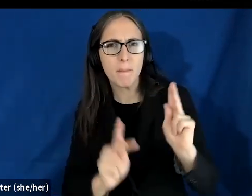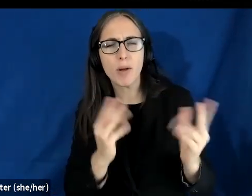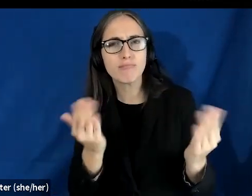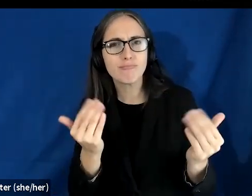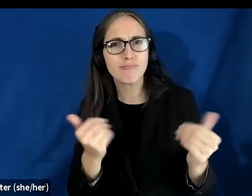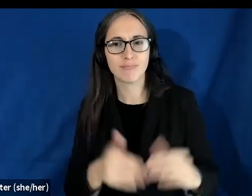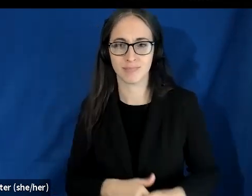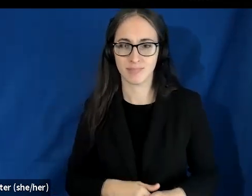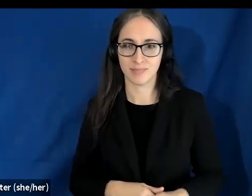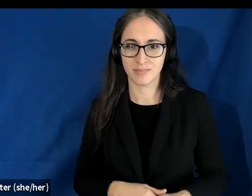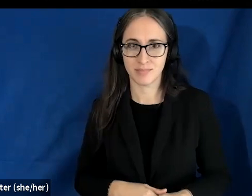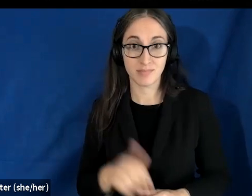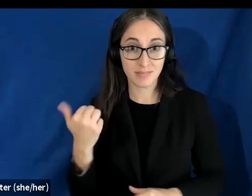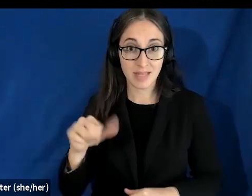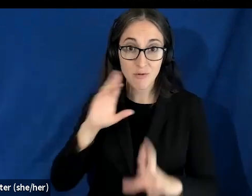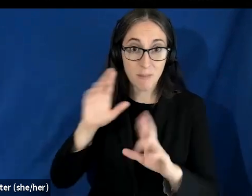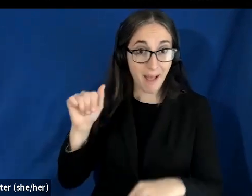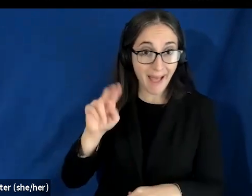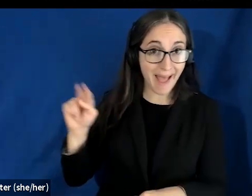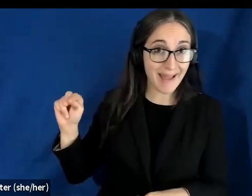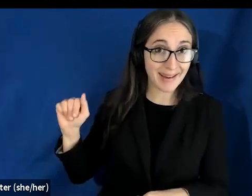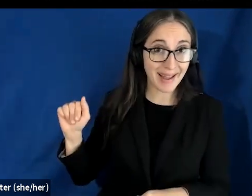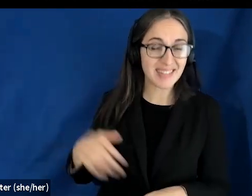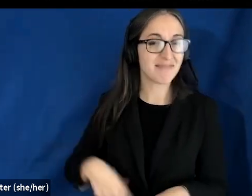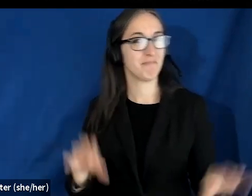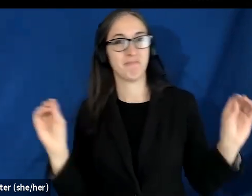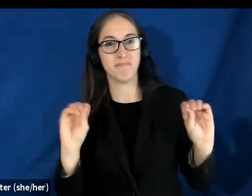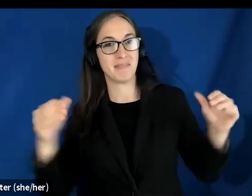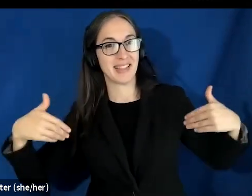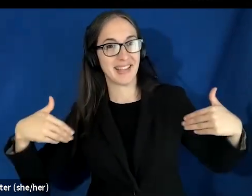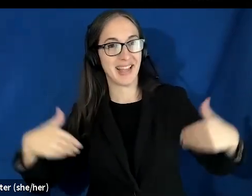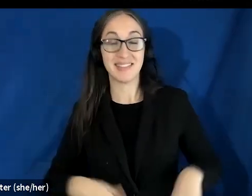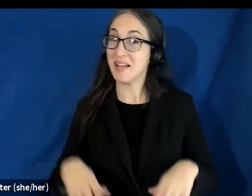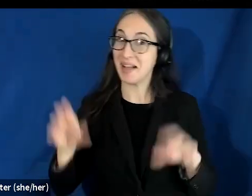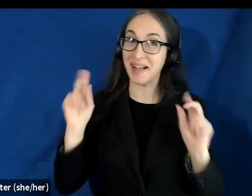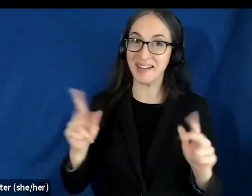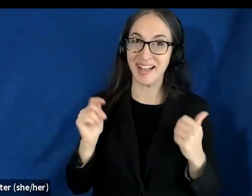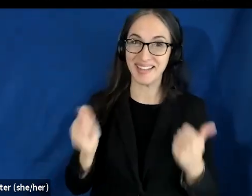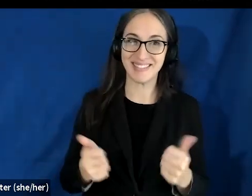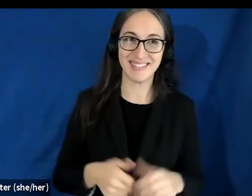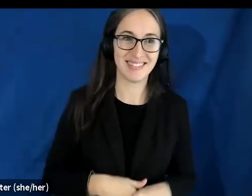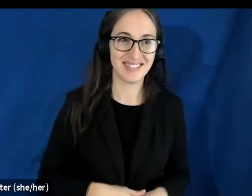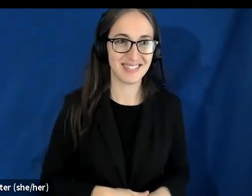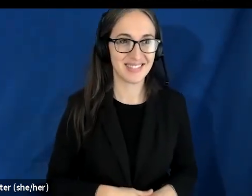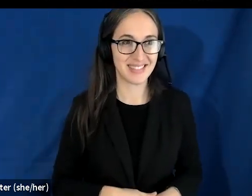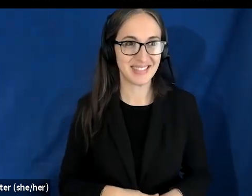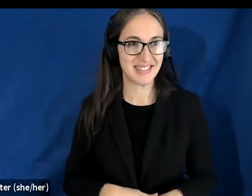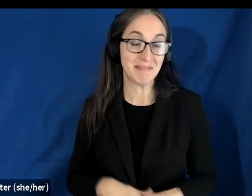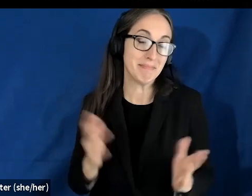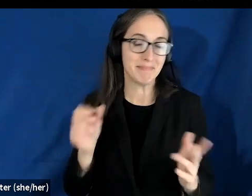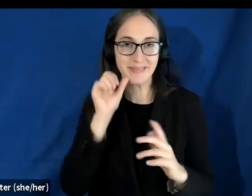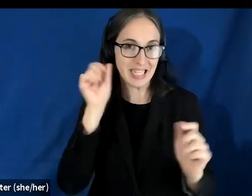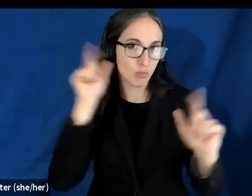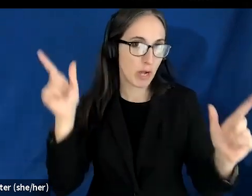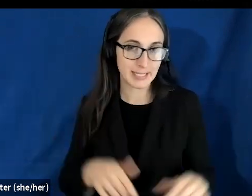Are we getting any responses, Anne? Nothing yet. Okay, well, that's not surprising.